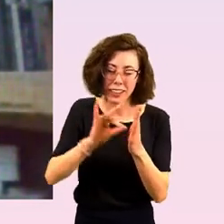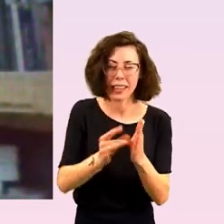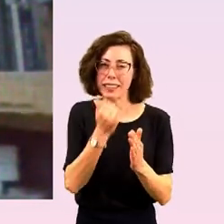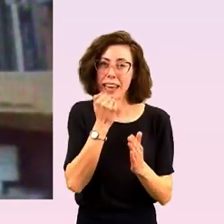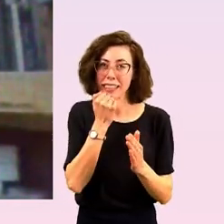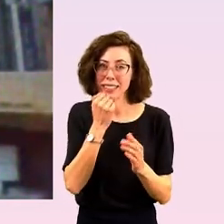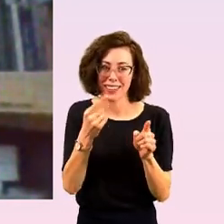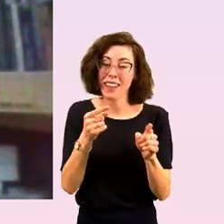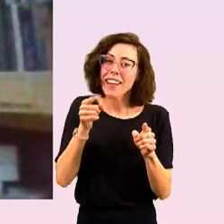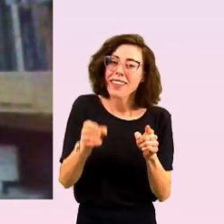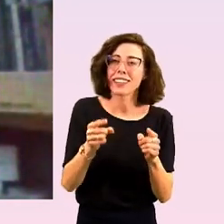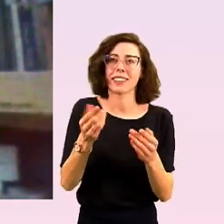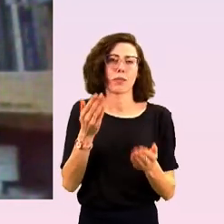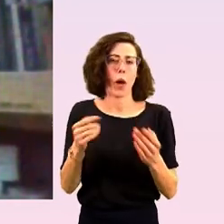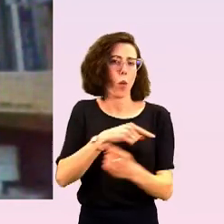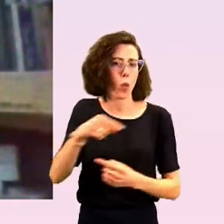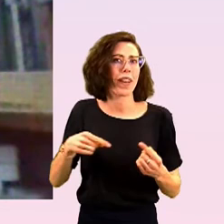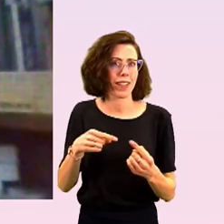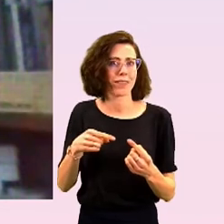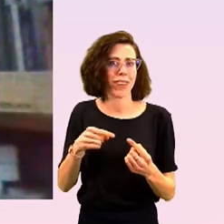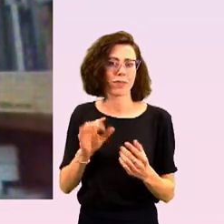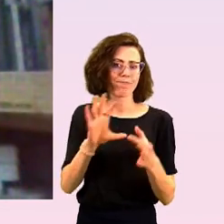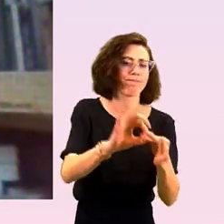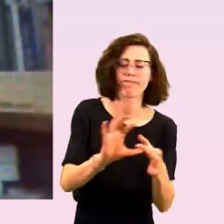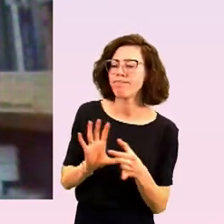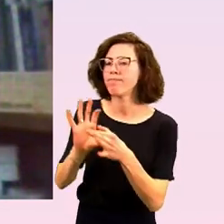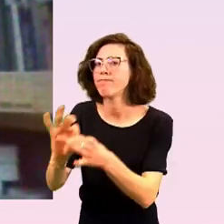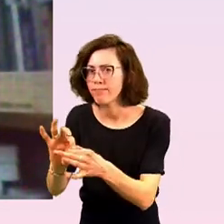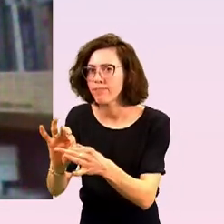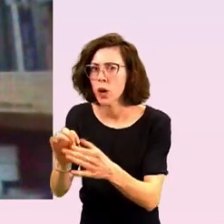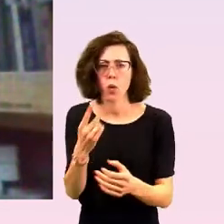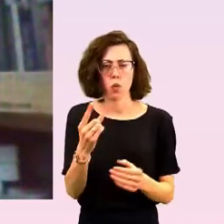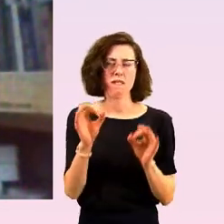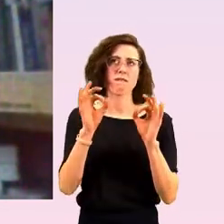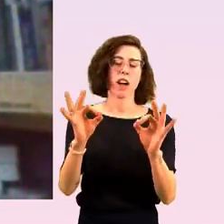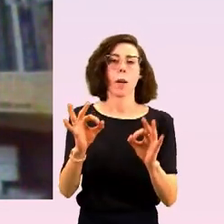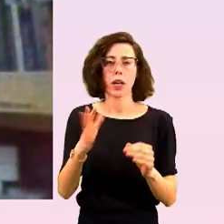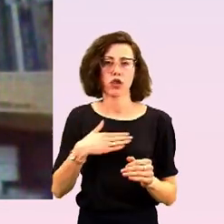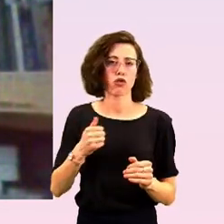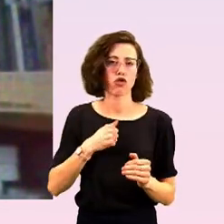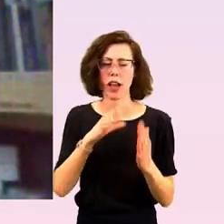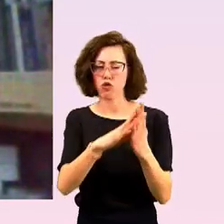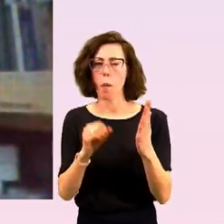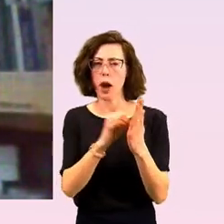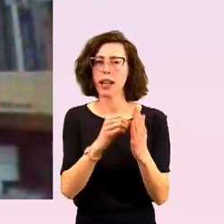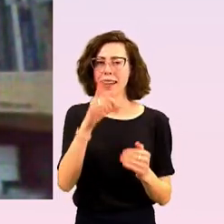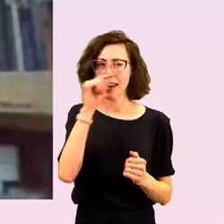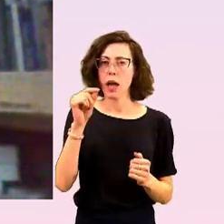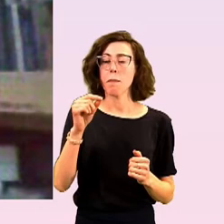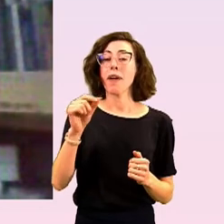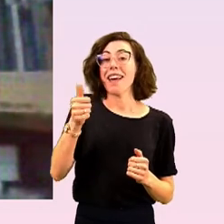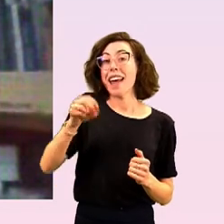become involved. And we have one very good role model, trans role model, Amy particularly is great, and she has done that because of our